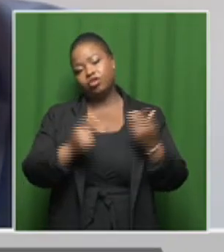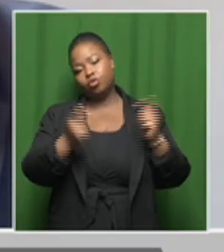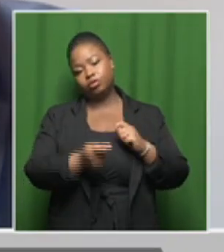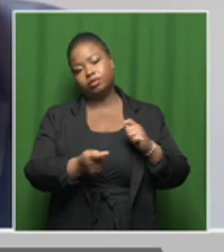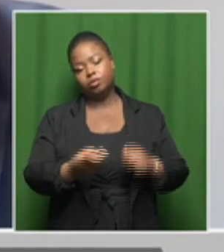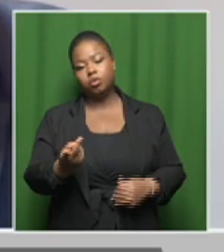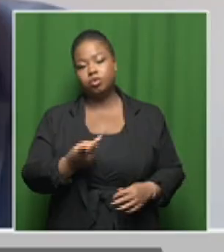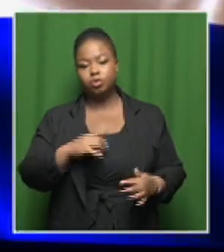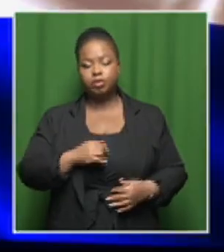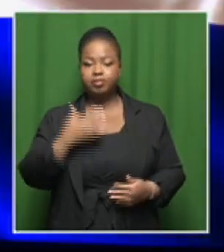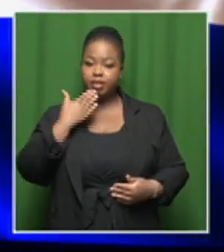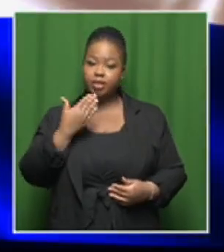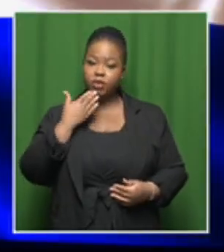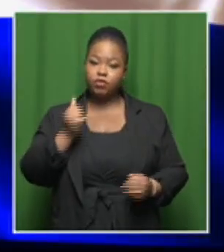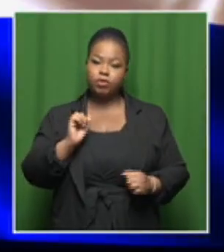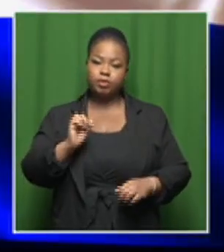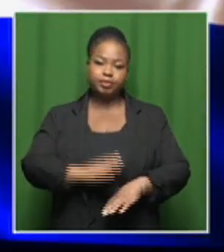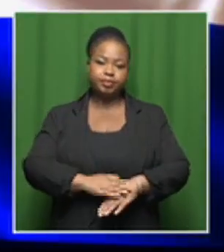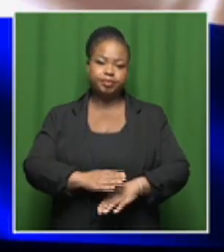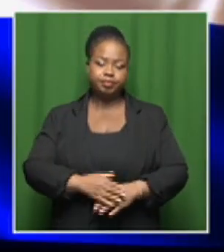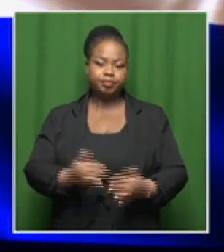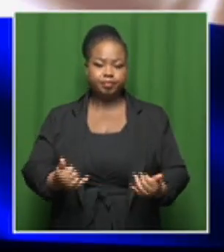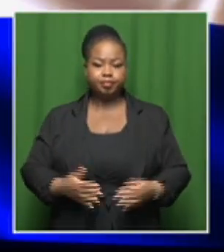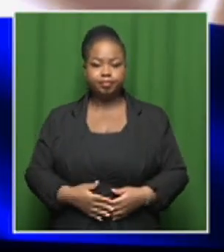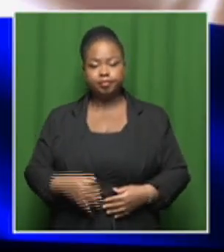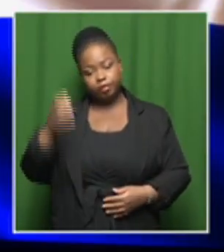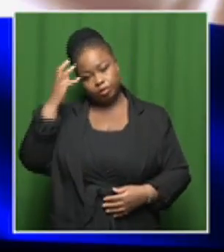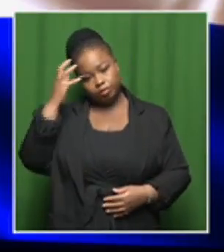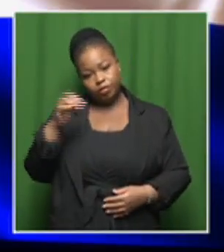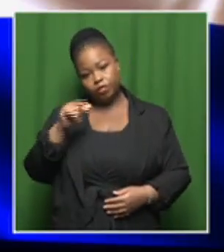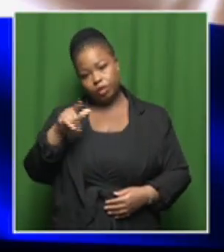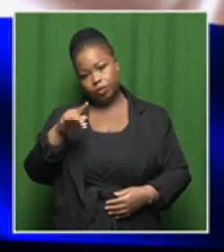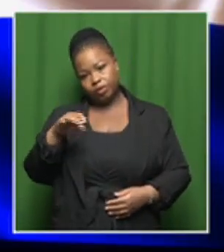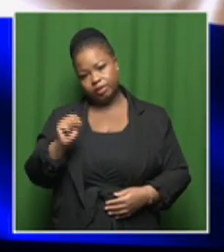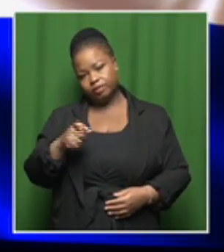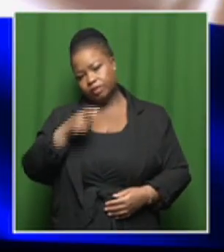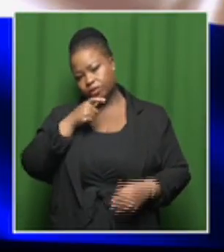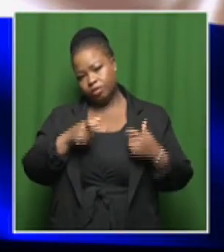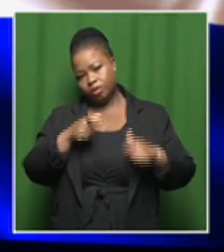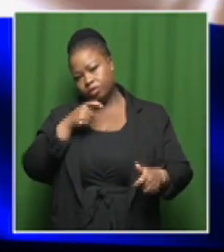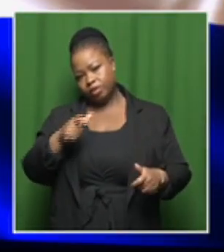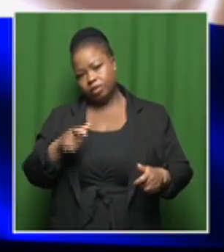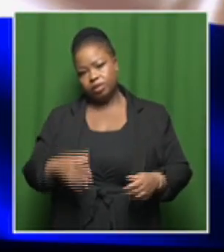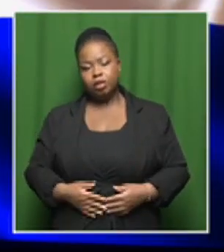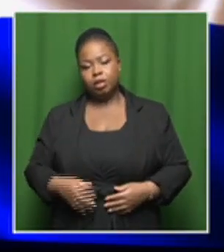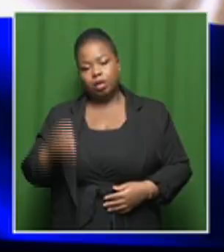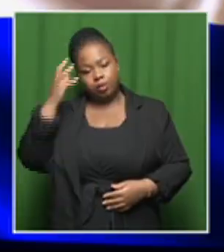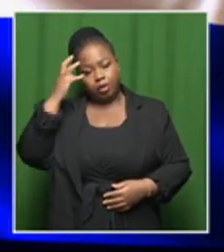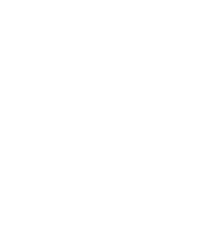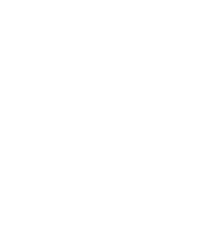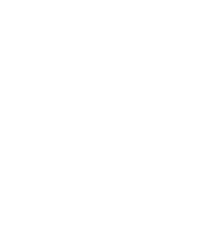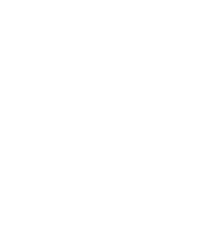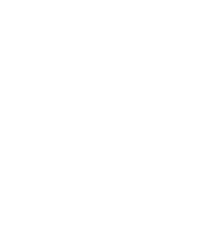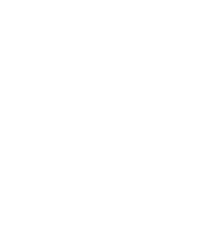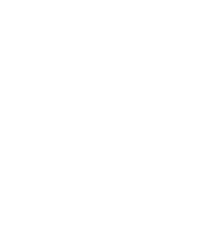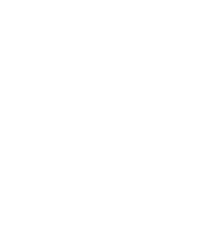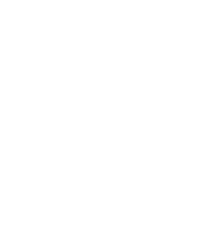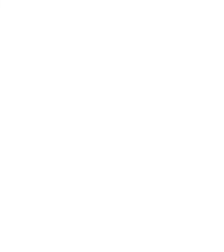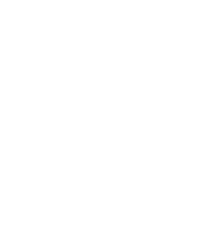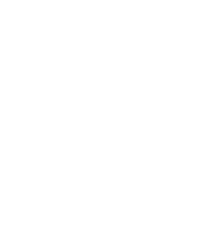hour. Let's leave it there. Thank you to Prof. Luke Sinwell for weighing in, sociology professor at UJ.